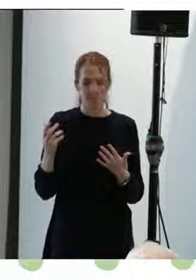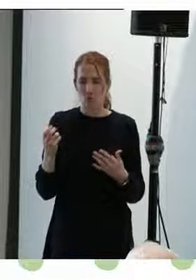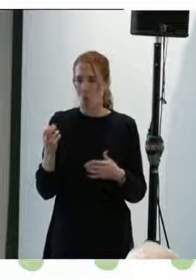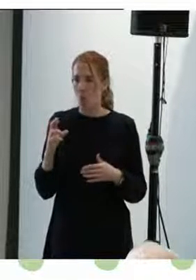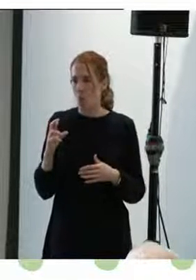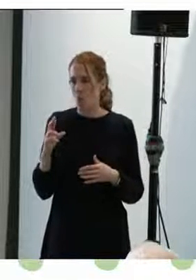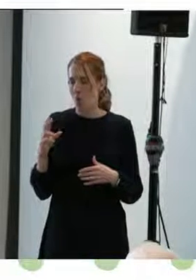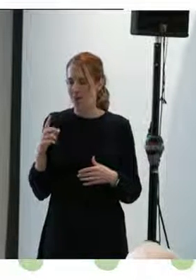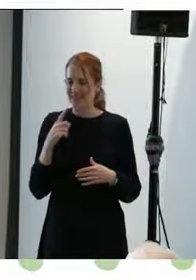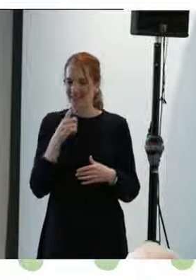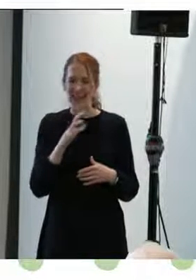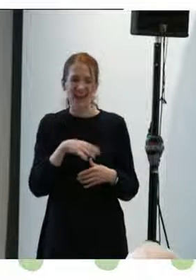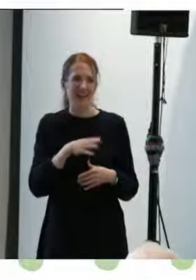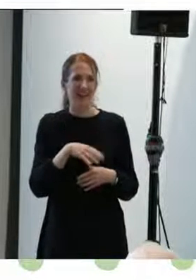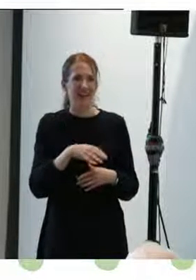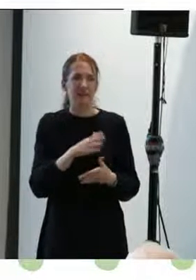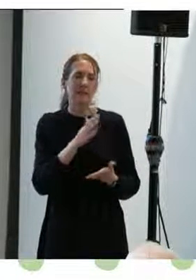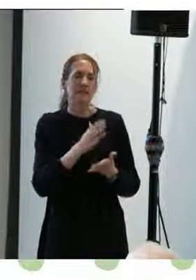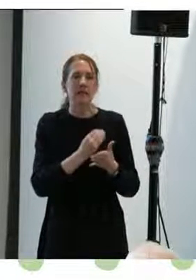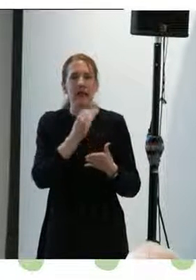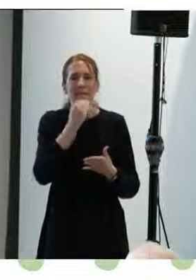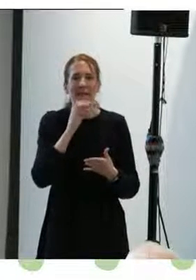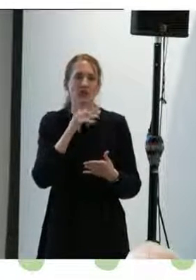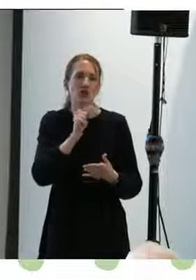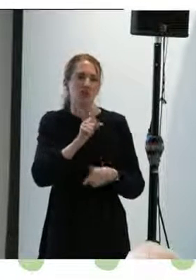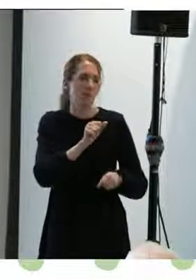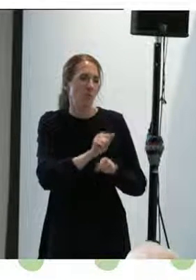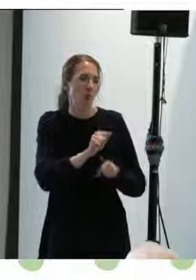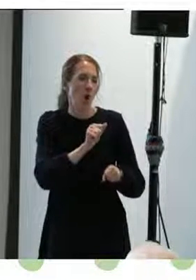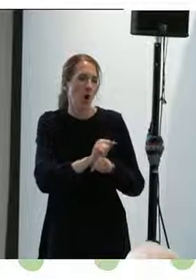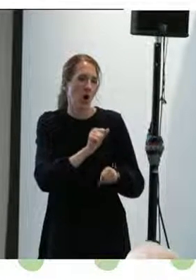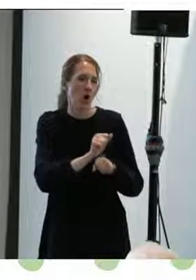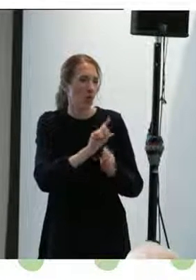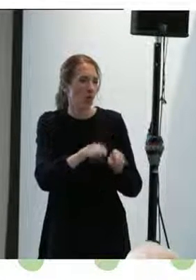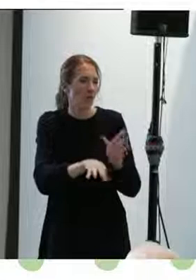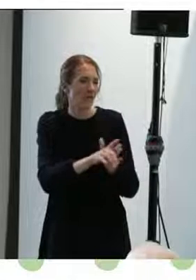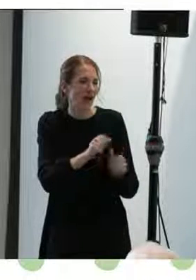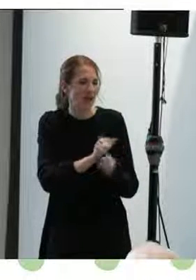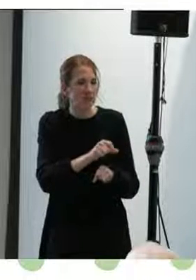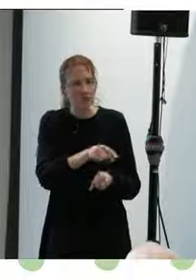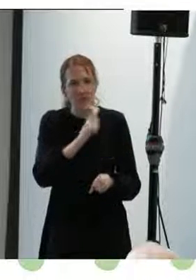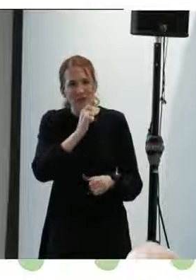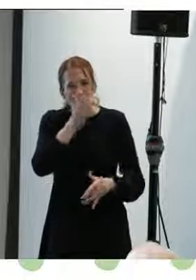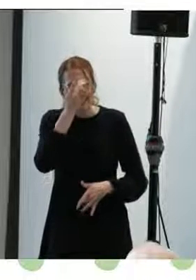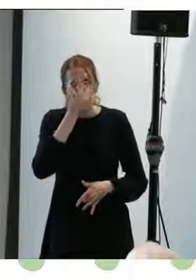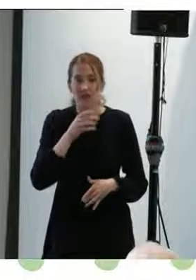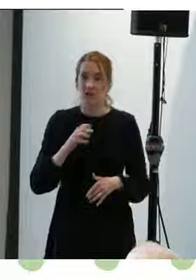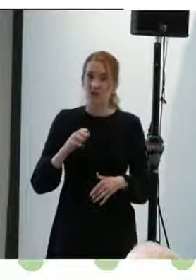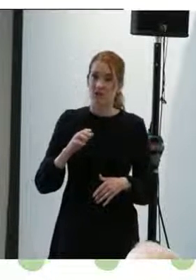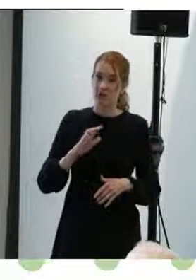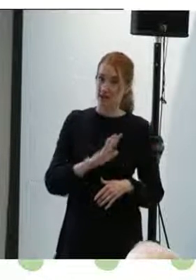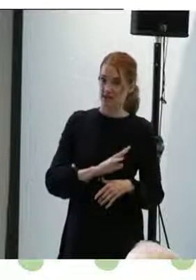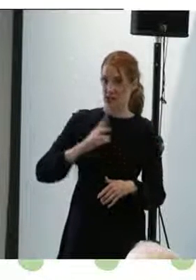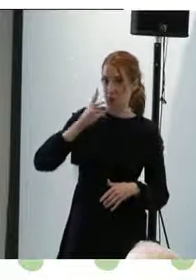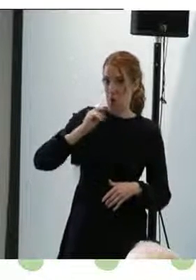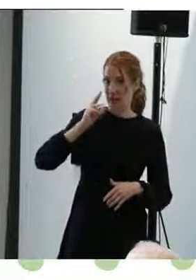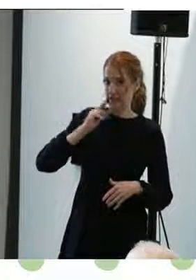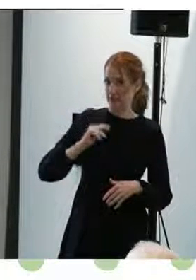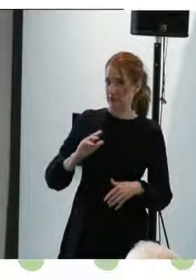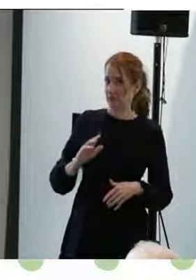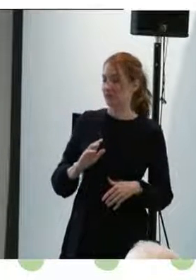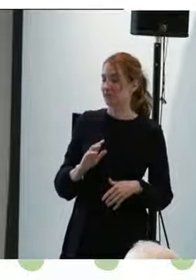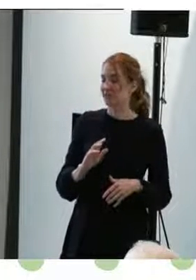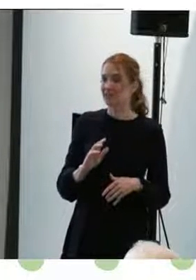say, you should like stop eating so many chips and get a job, and we don't really think you're sick. And so this is the way that people experience their healthcare, and it's